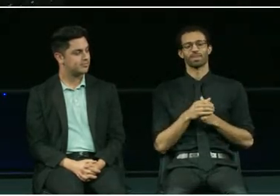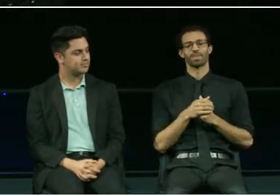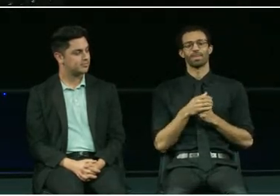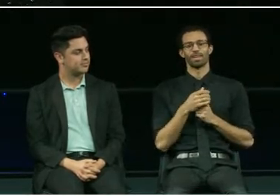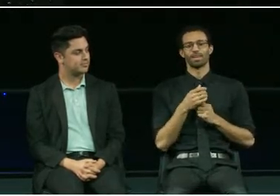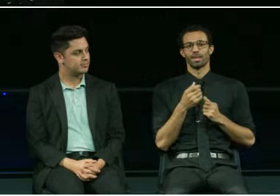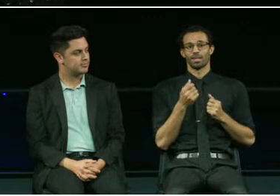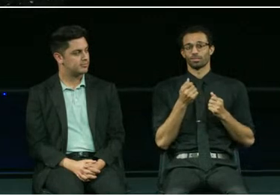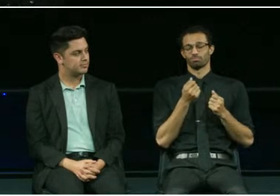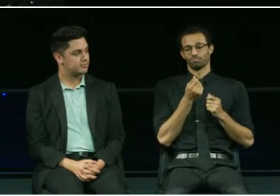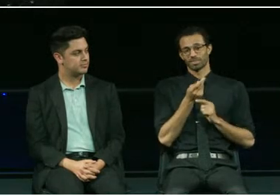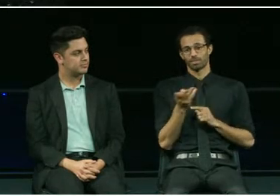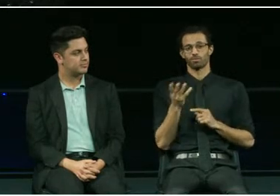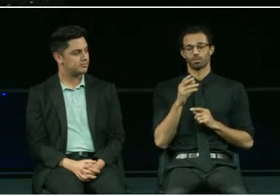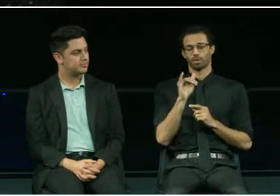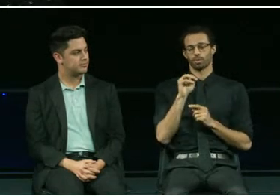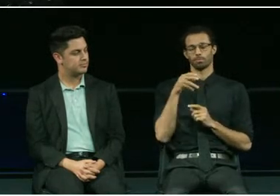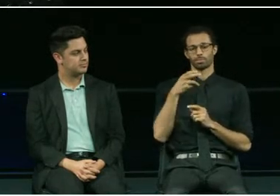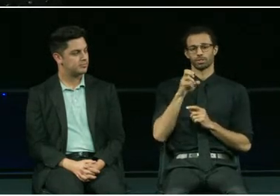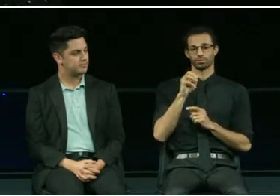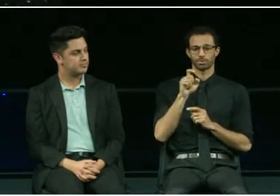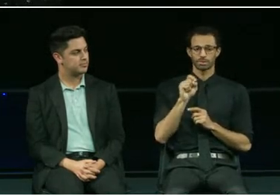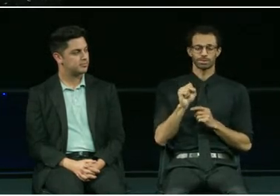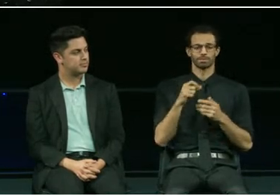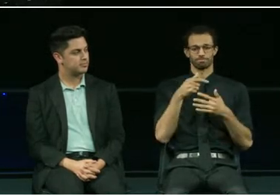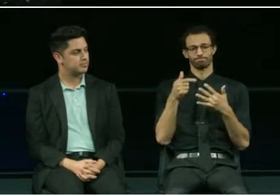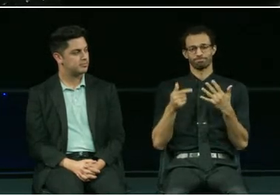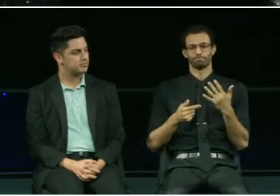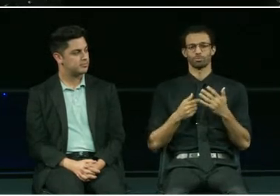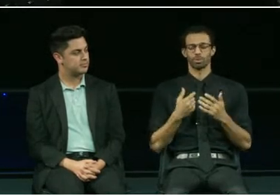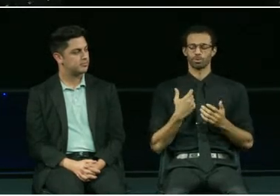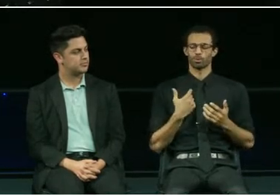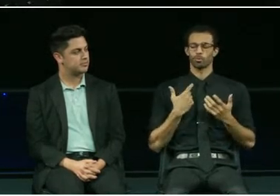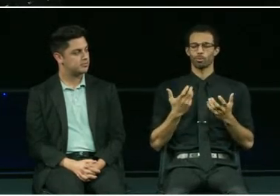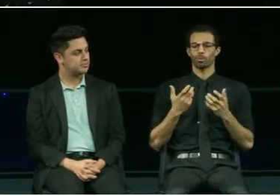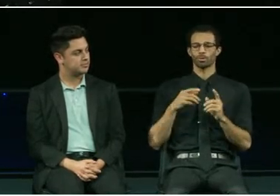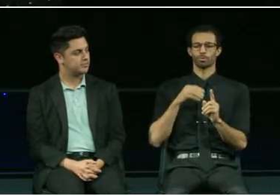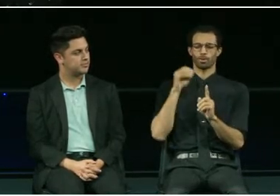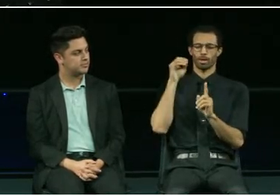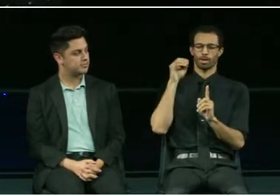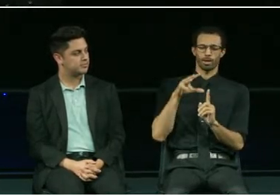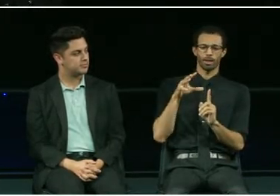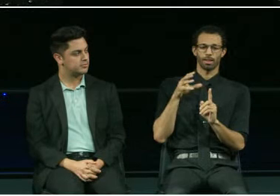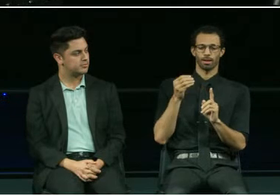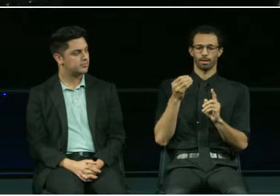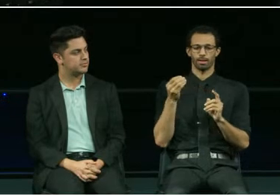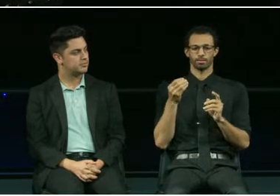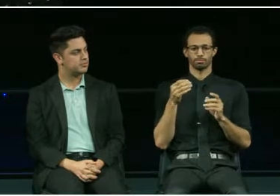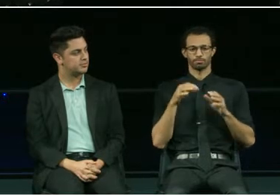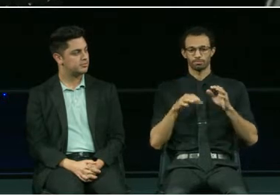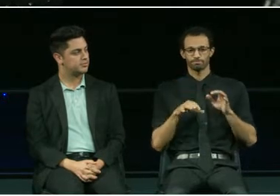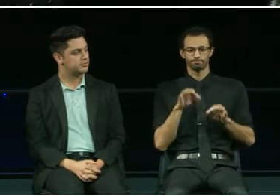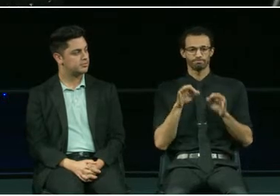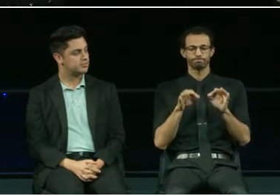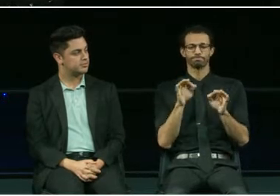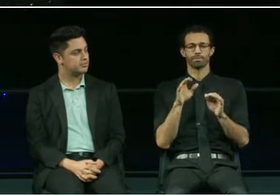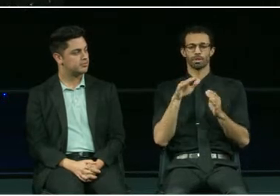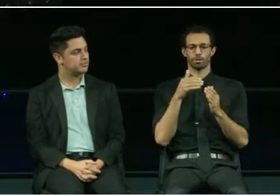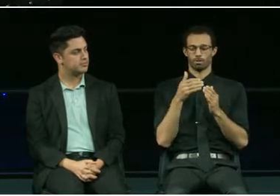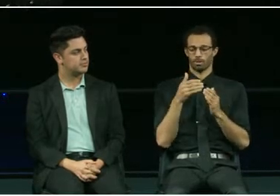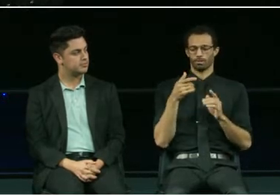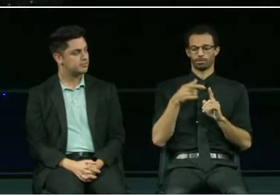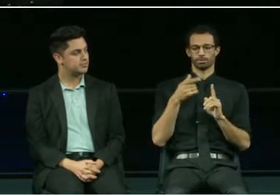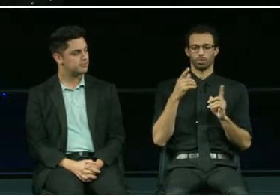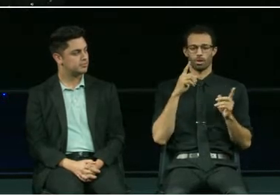So we just wanted to highlight and sort of exhume this heroine, this complicated